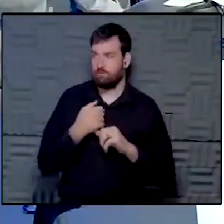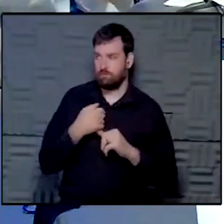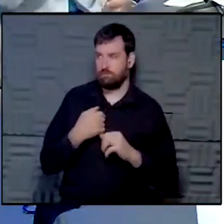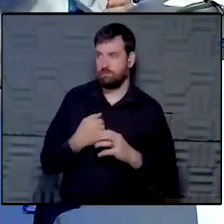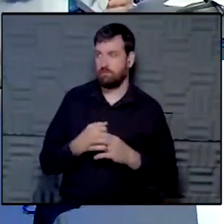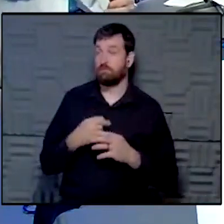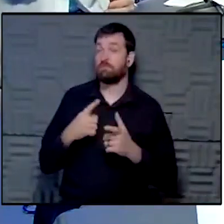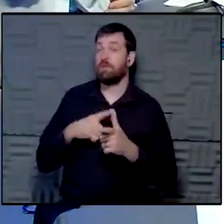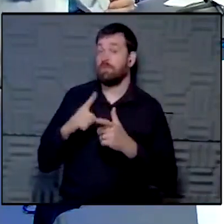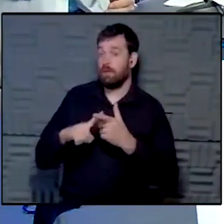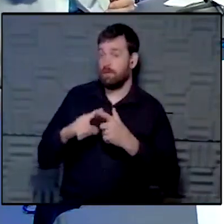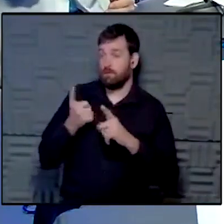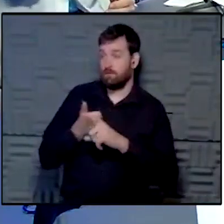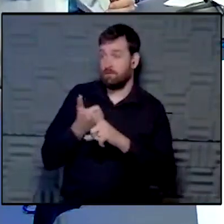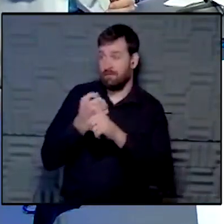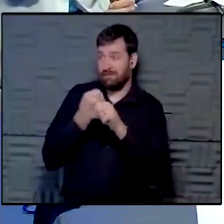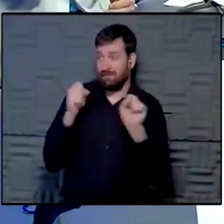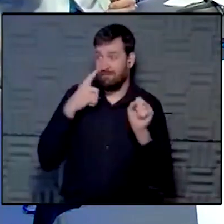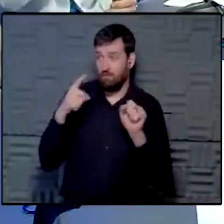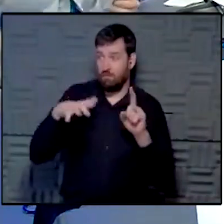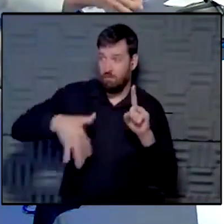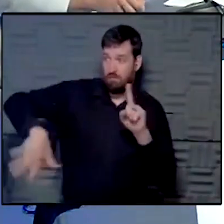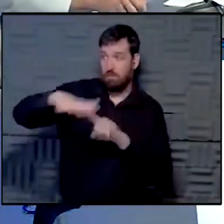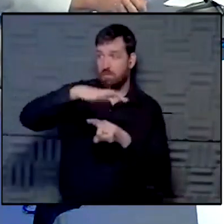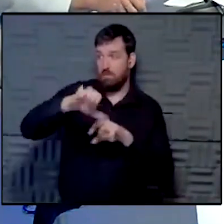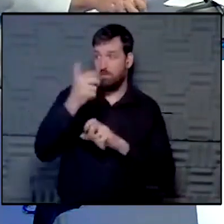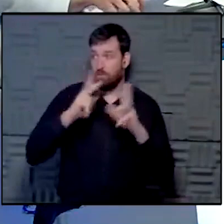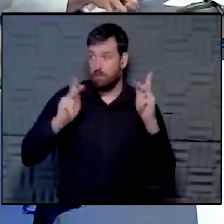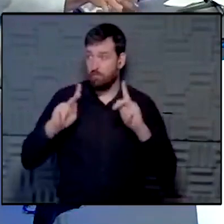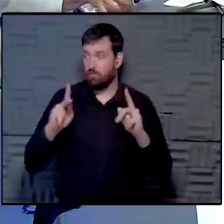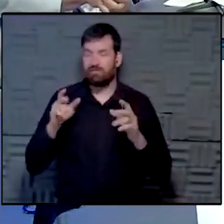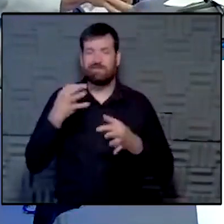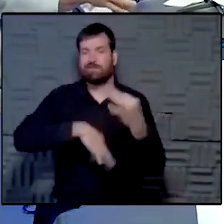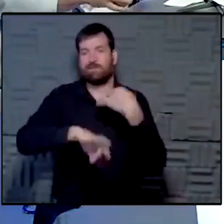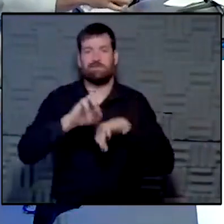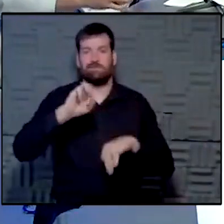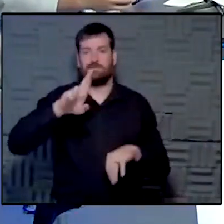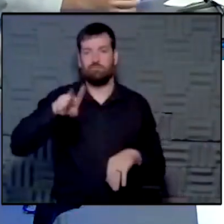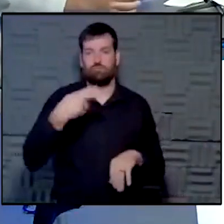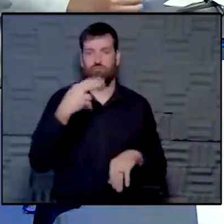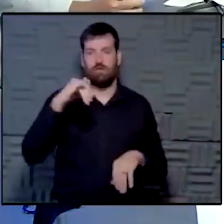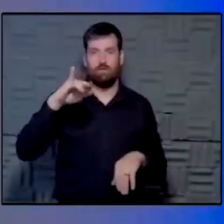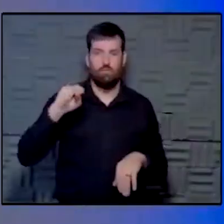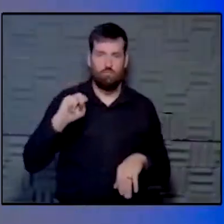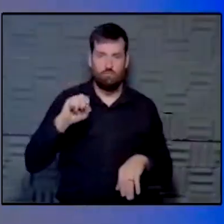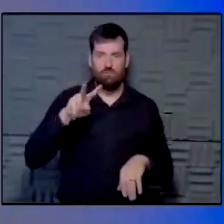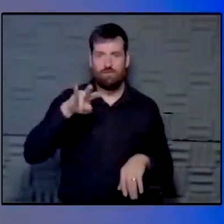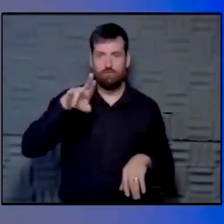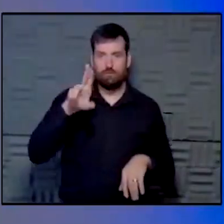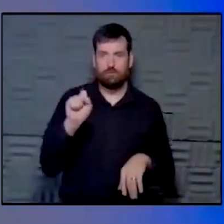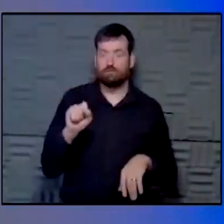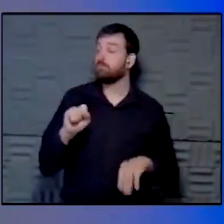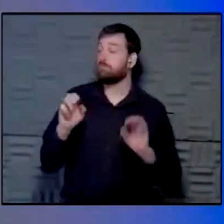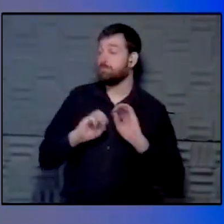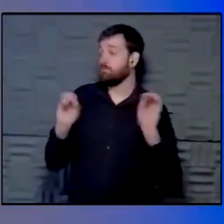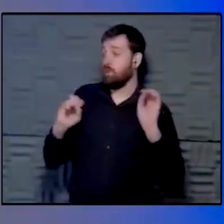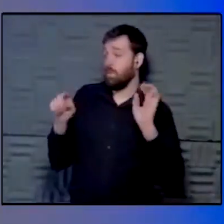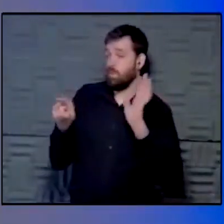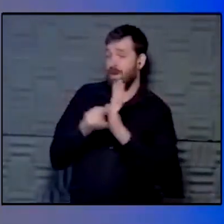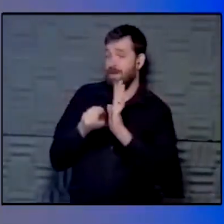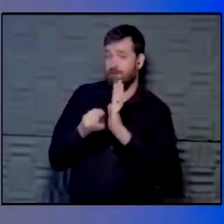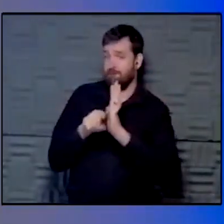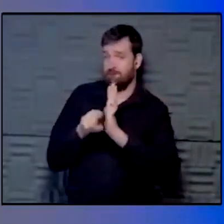then interferon's safe to others around you, unlike, say, ribavirin or something. So yeah, so there's no